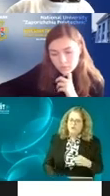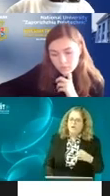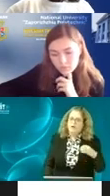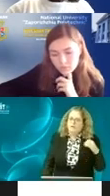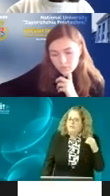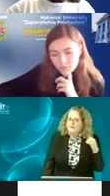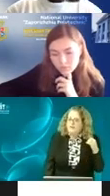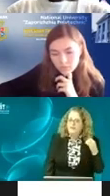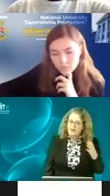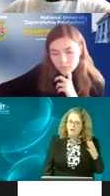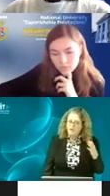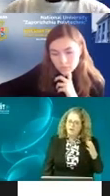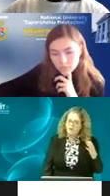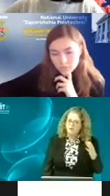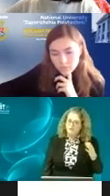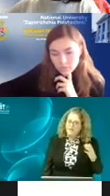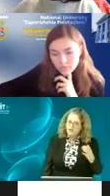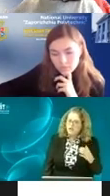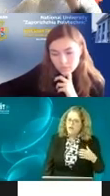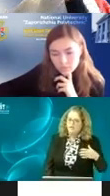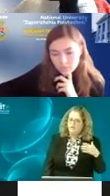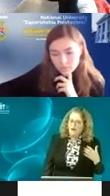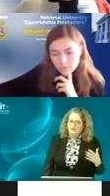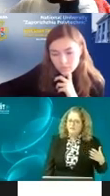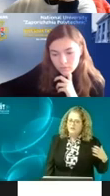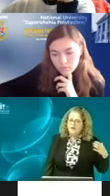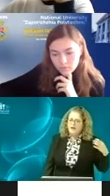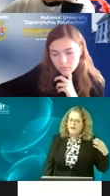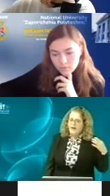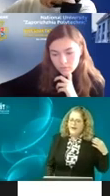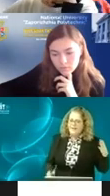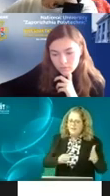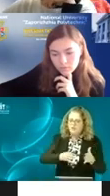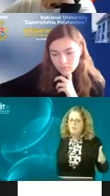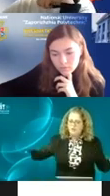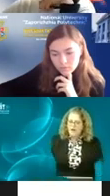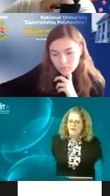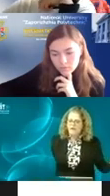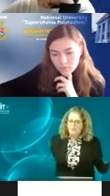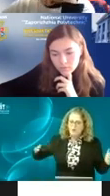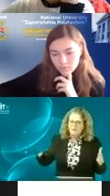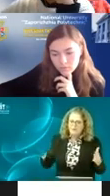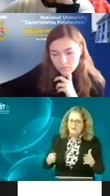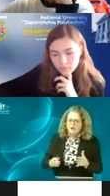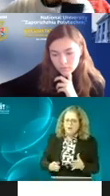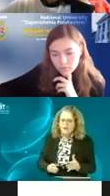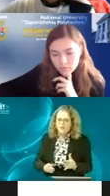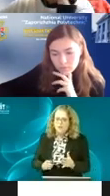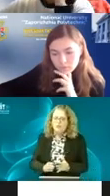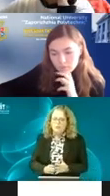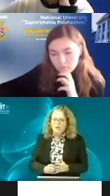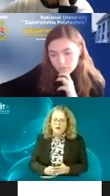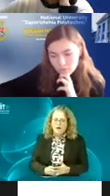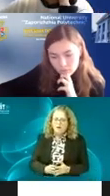everybody's talking about intelligent, conversational, interactive, access through channel, ubiquity. Okay,